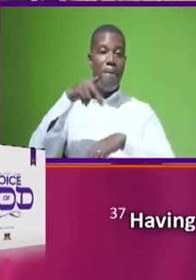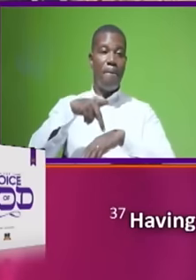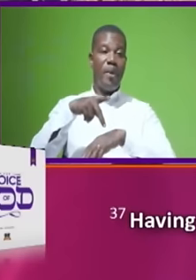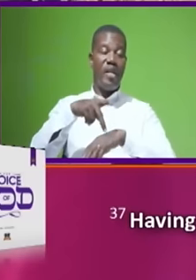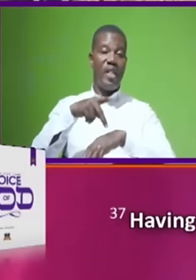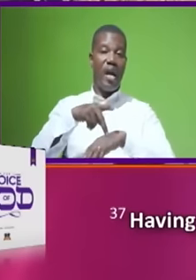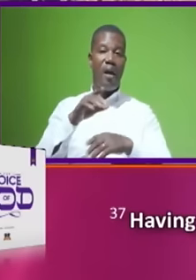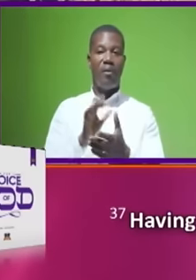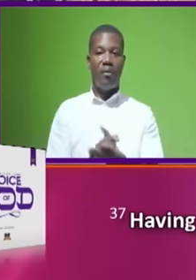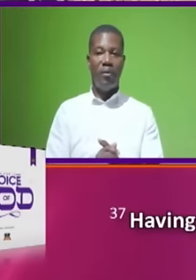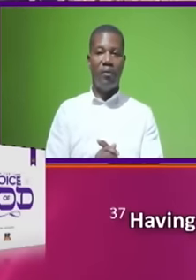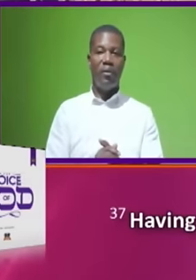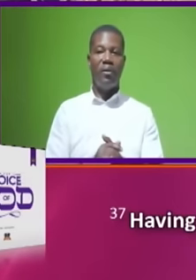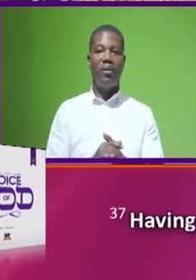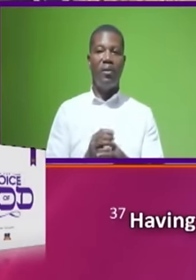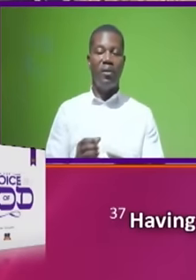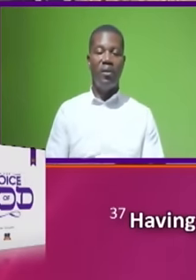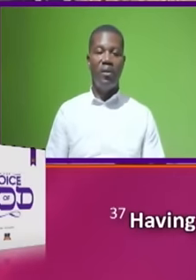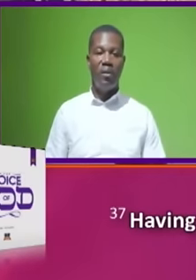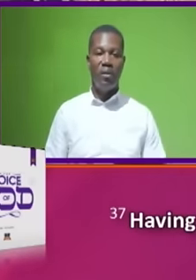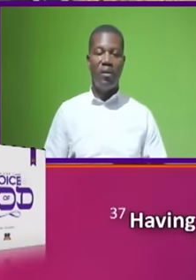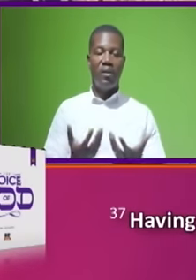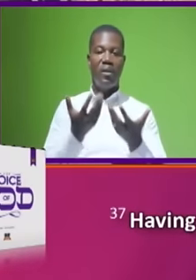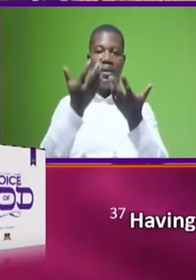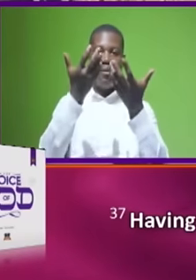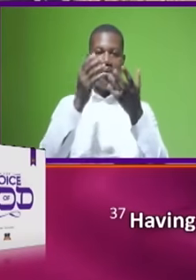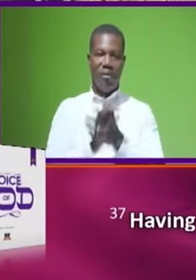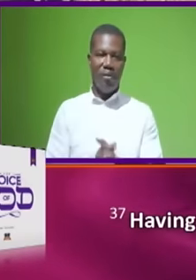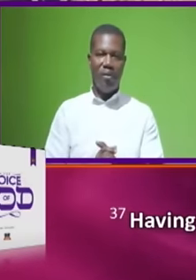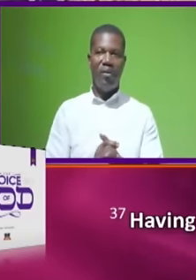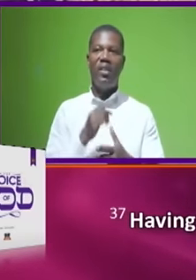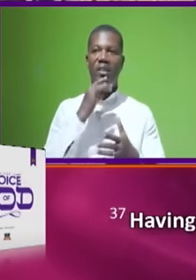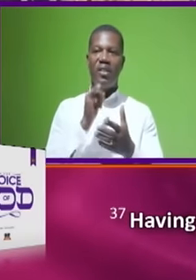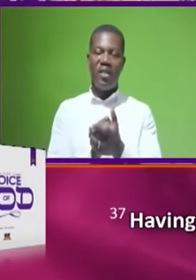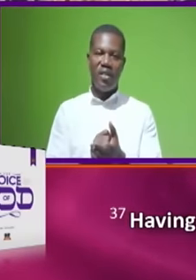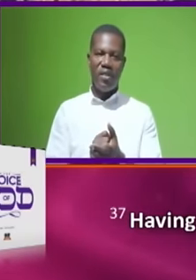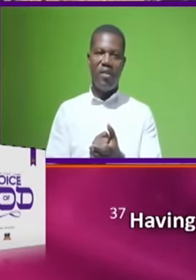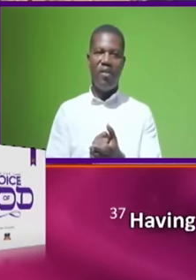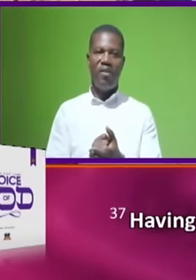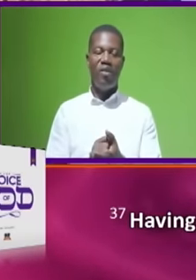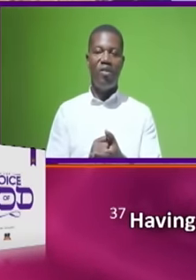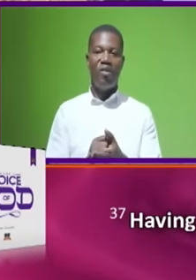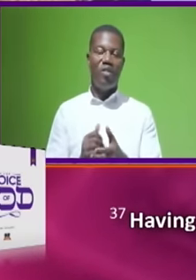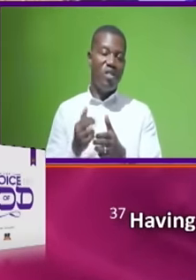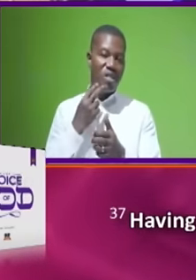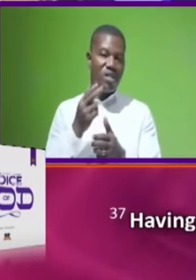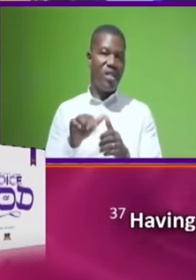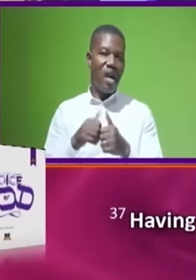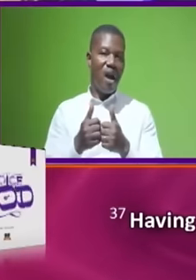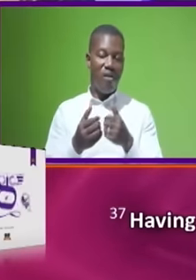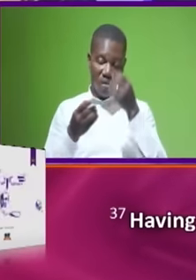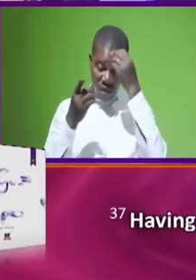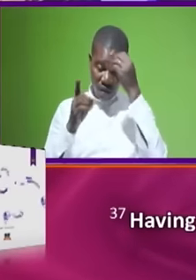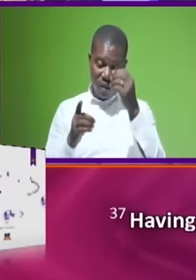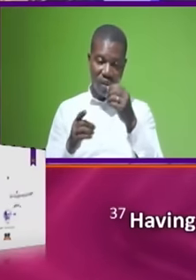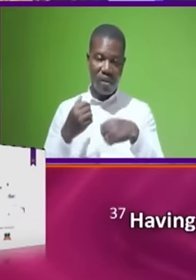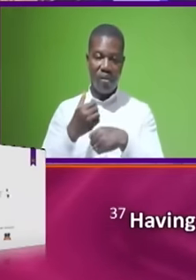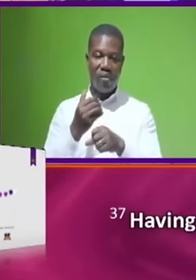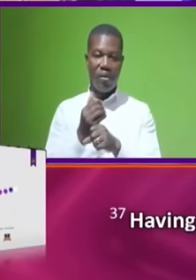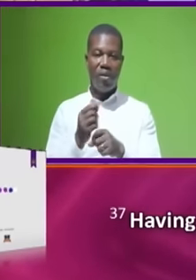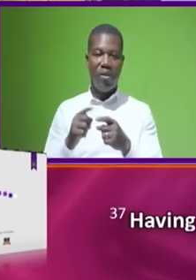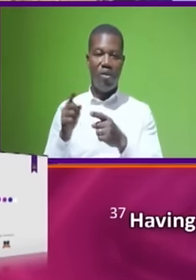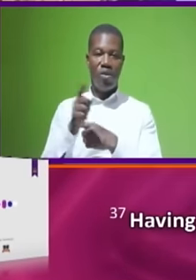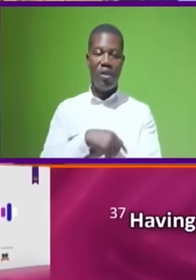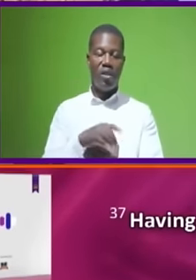the and I will be sir. She and I'm all three in